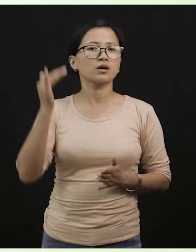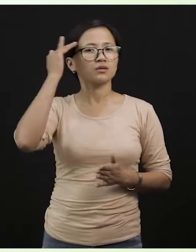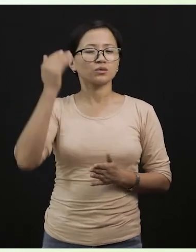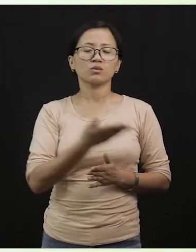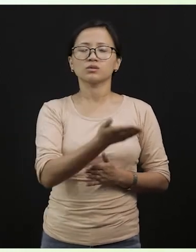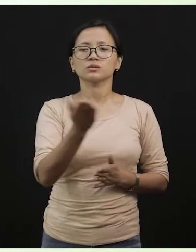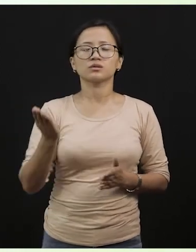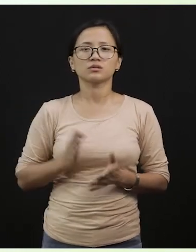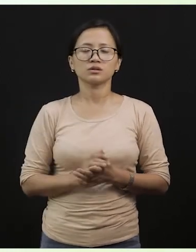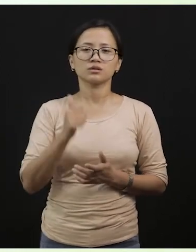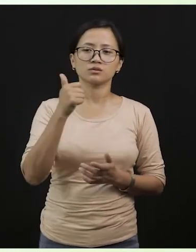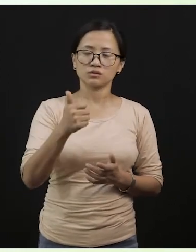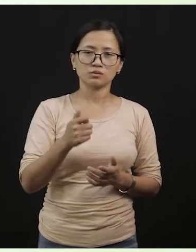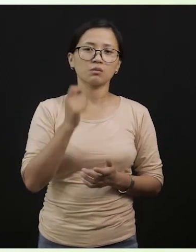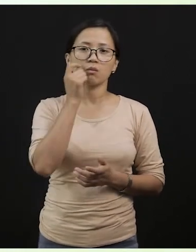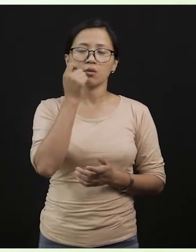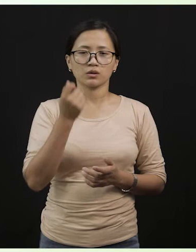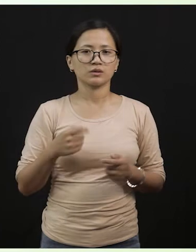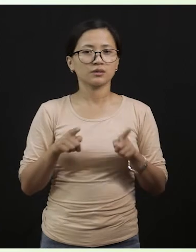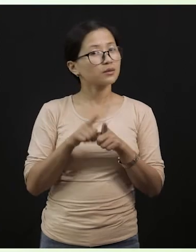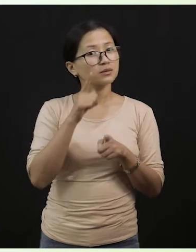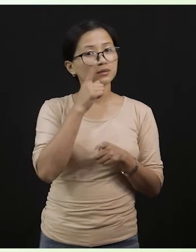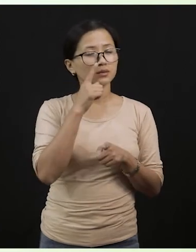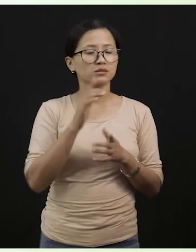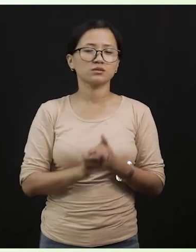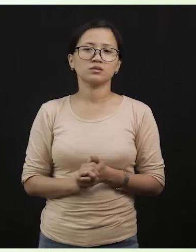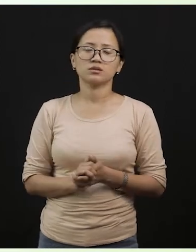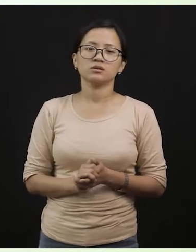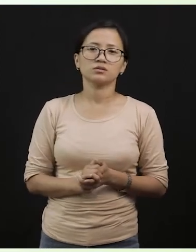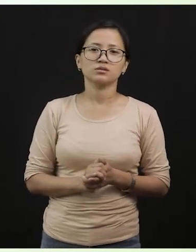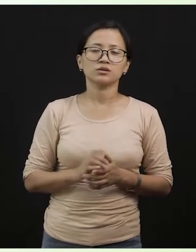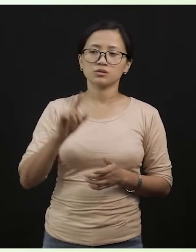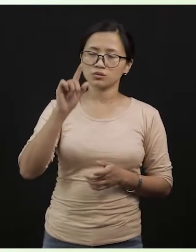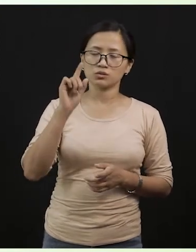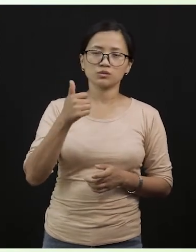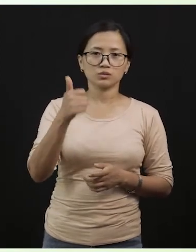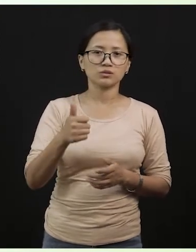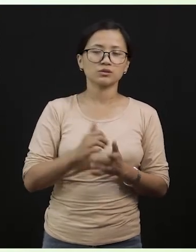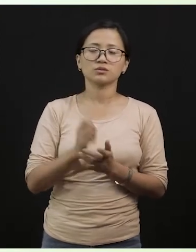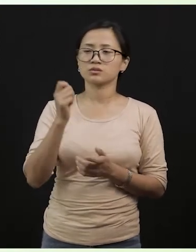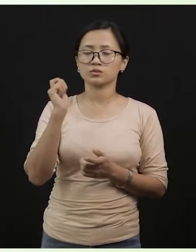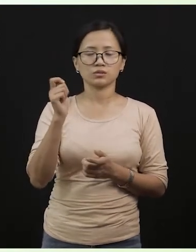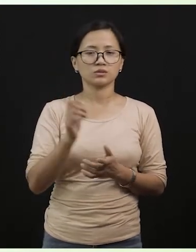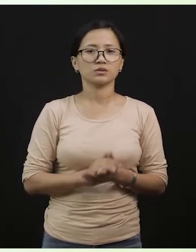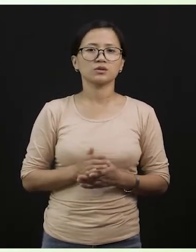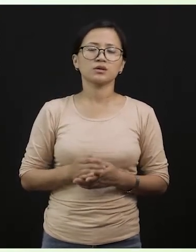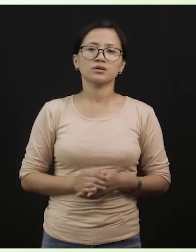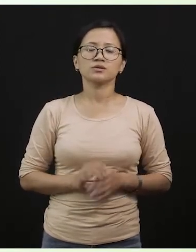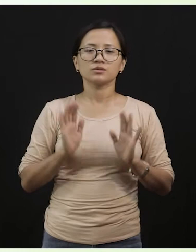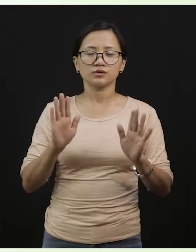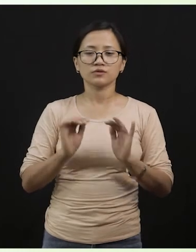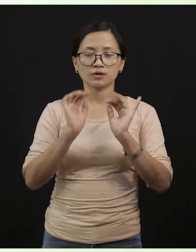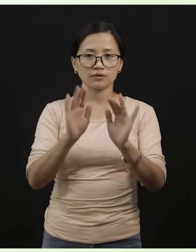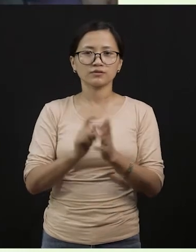girl, you should do good deeds. Yes, you should give your things to the poor. If they don't have enough, share it. That's what we have